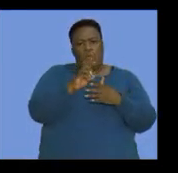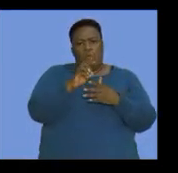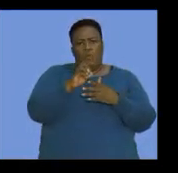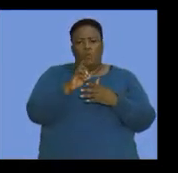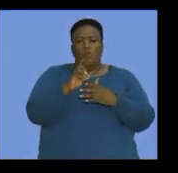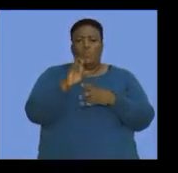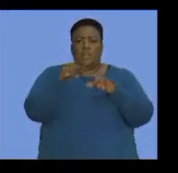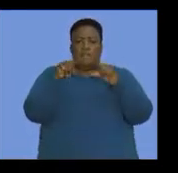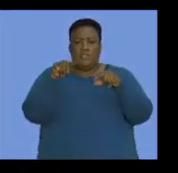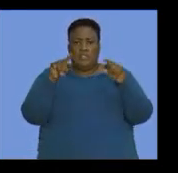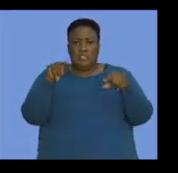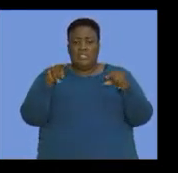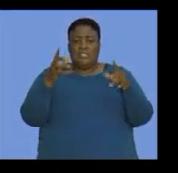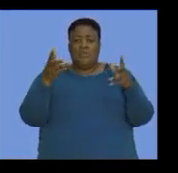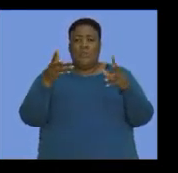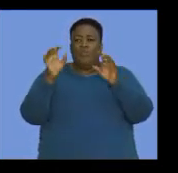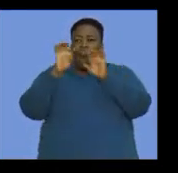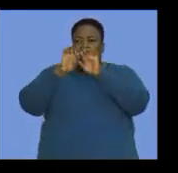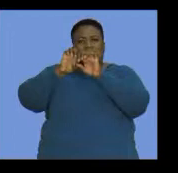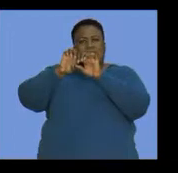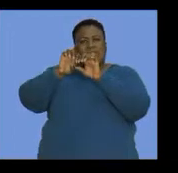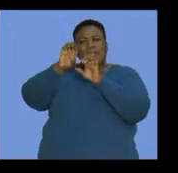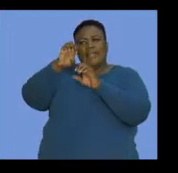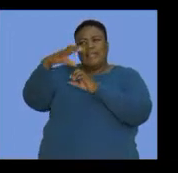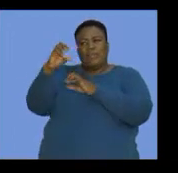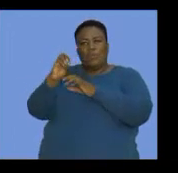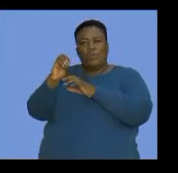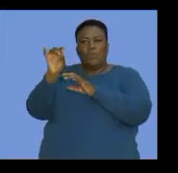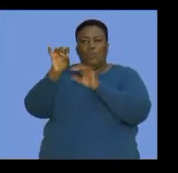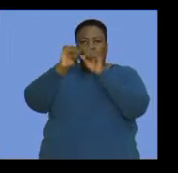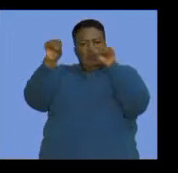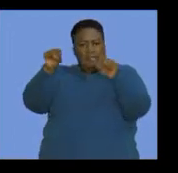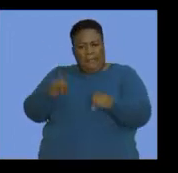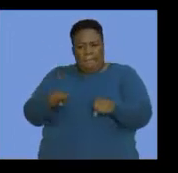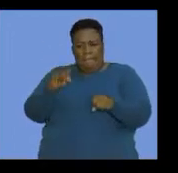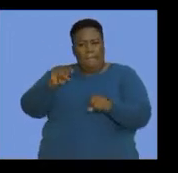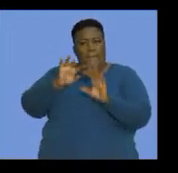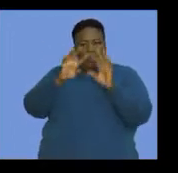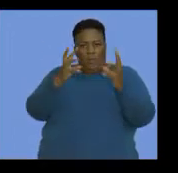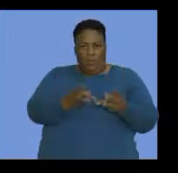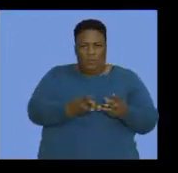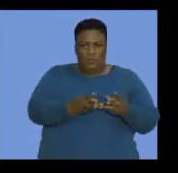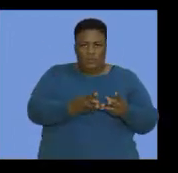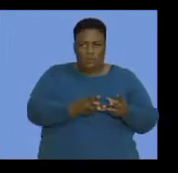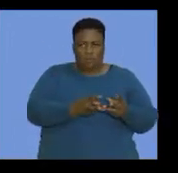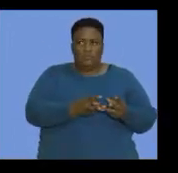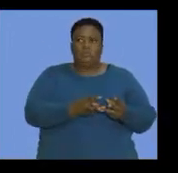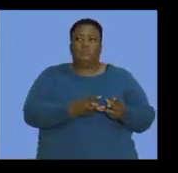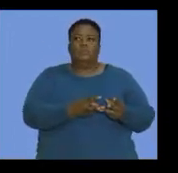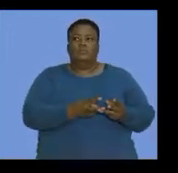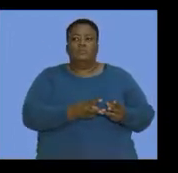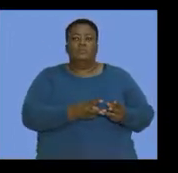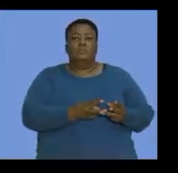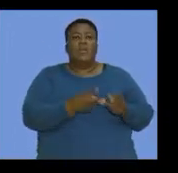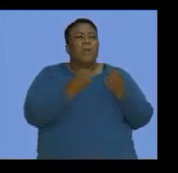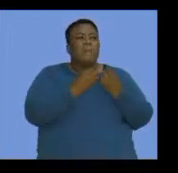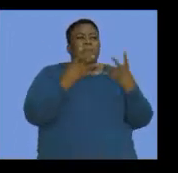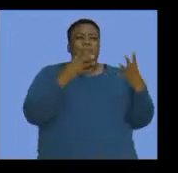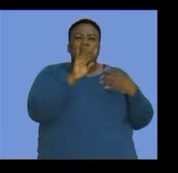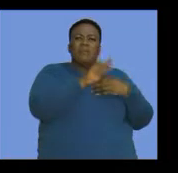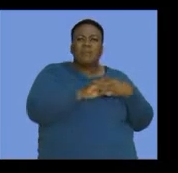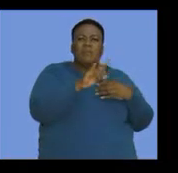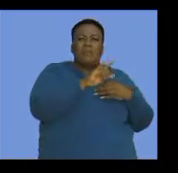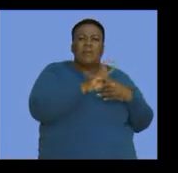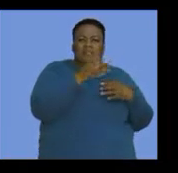of an ecosystem around the world? The options are: we are putting too many organisms in zoos or keeping them